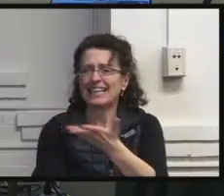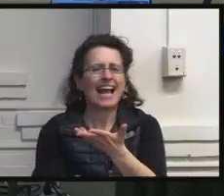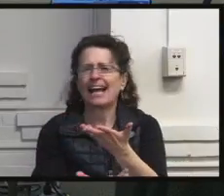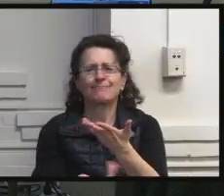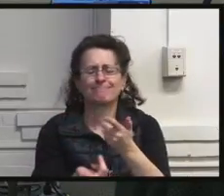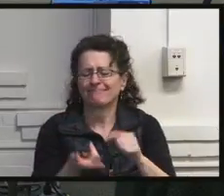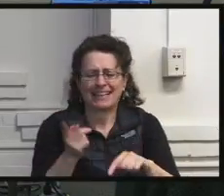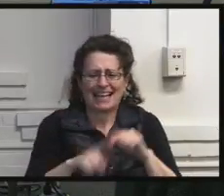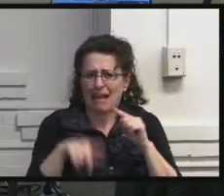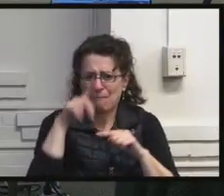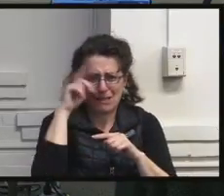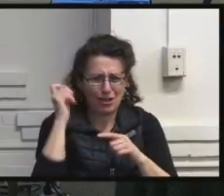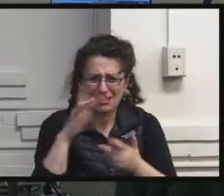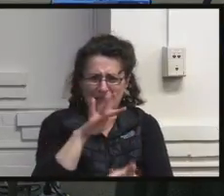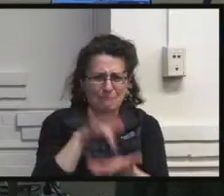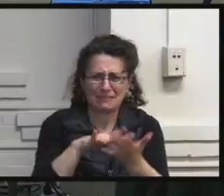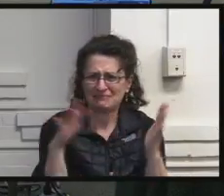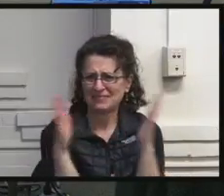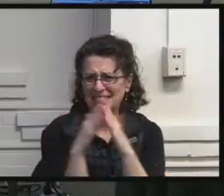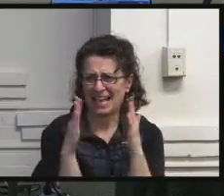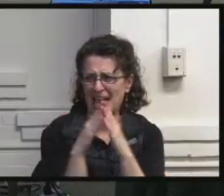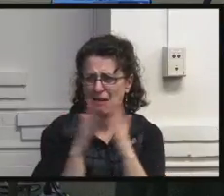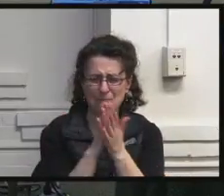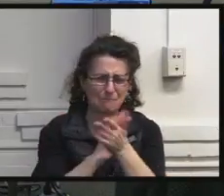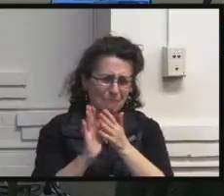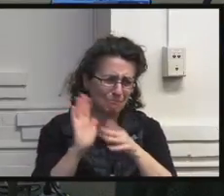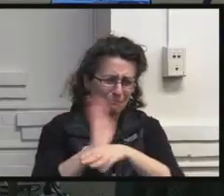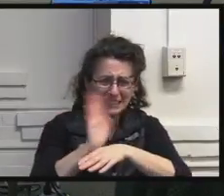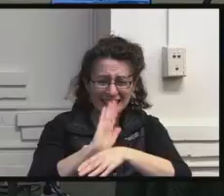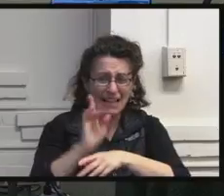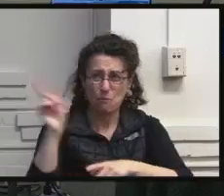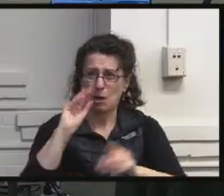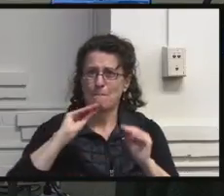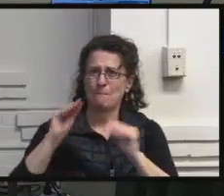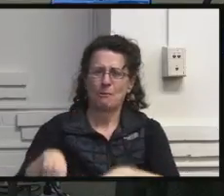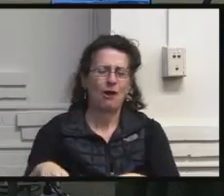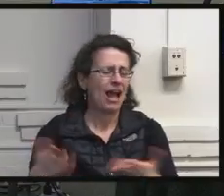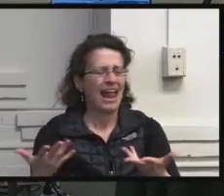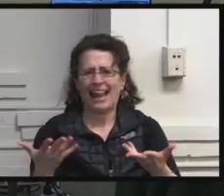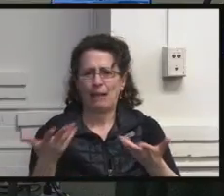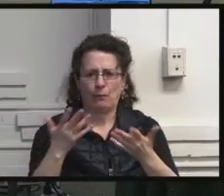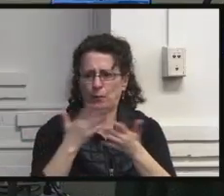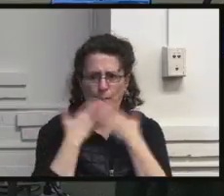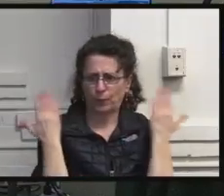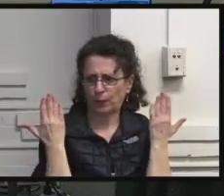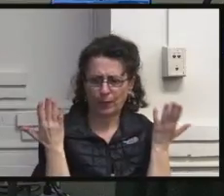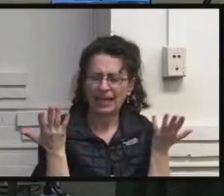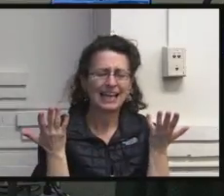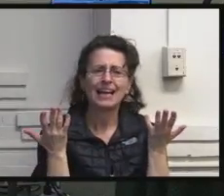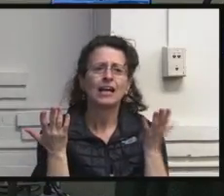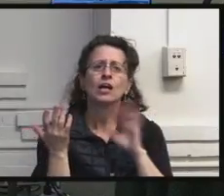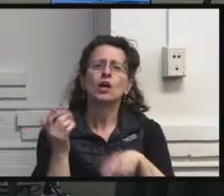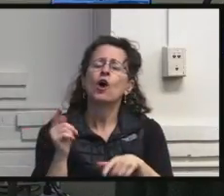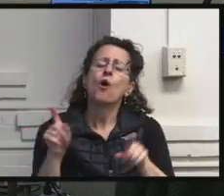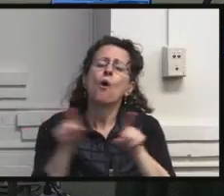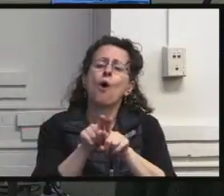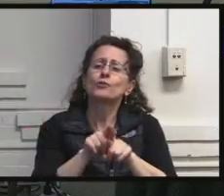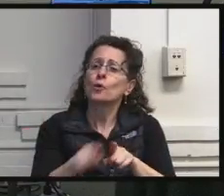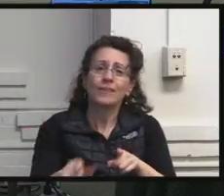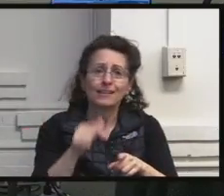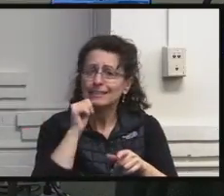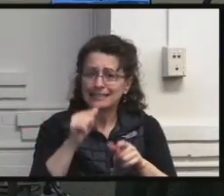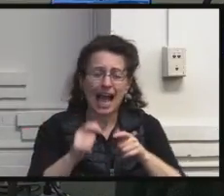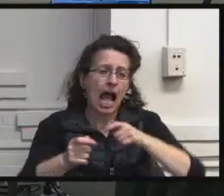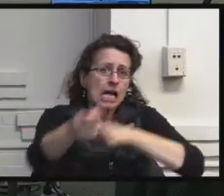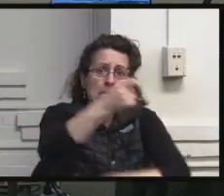such an urban area. You don't have space to place it. And in addition to that, it's a maintenance project, so the cost of a temporary